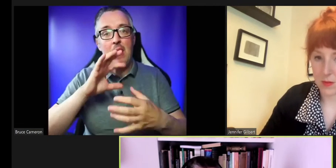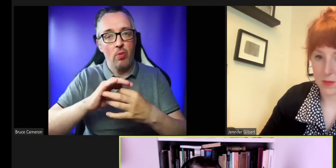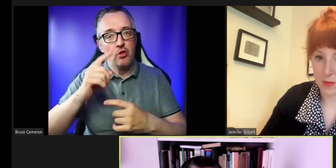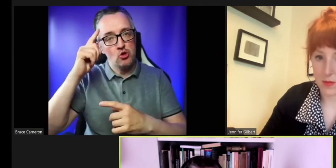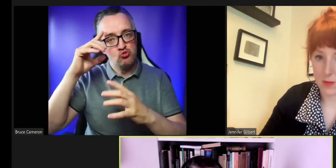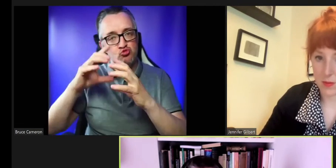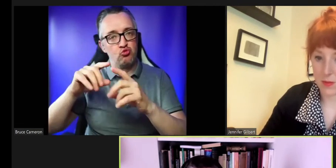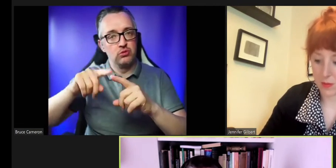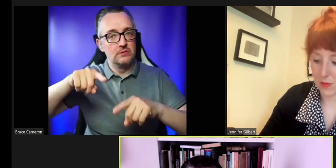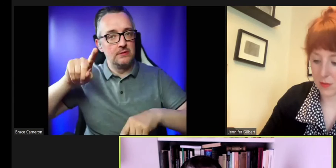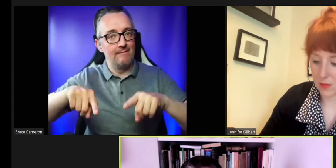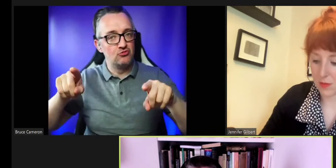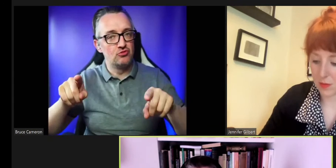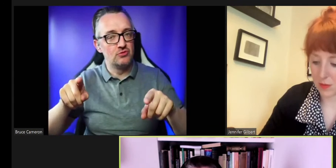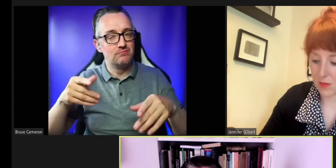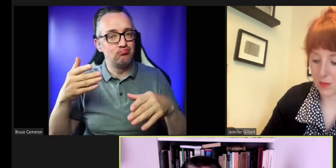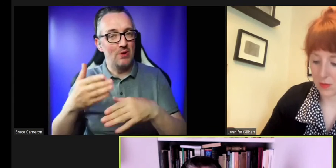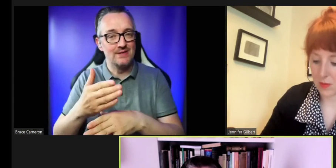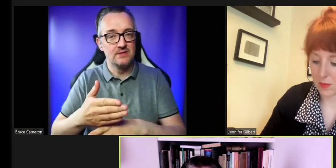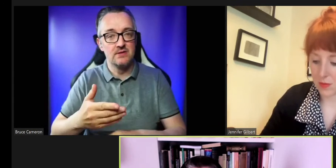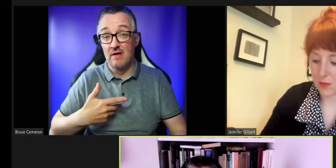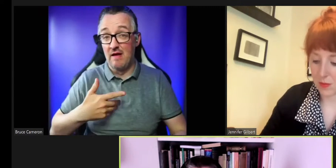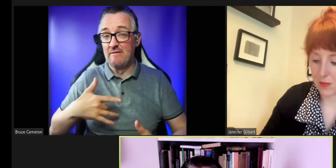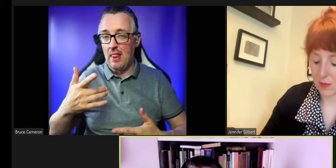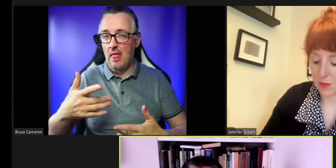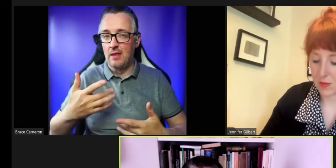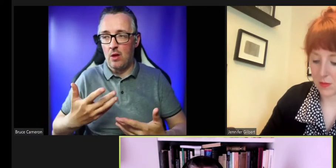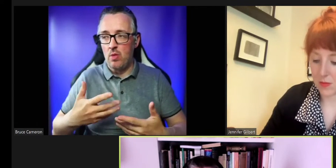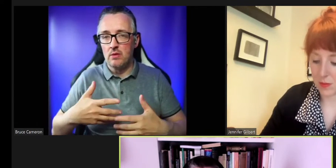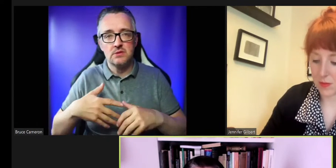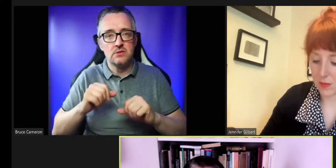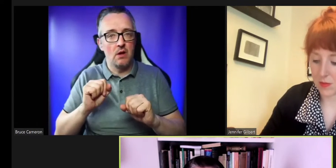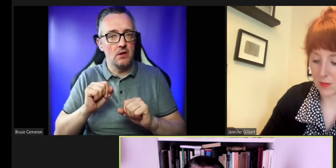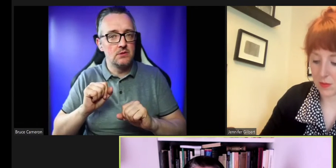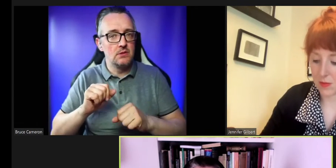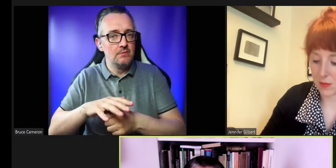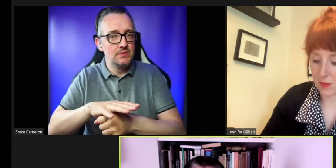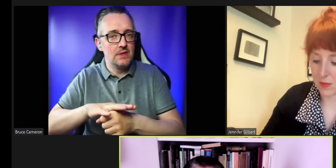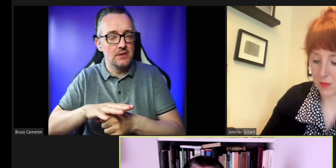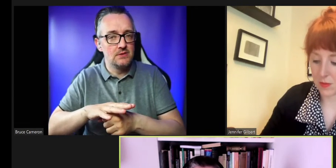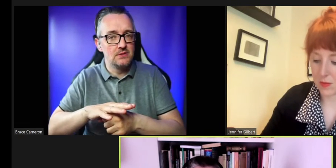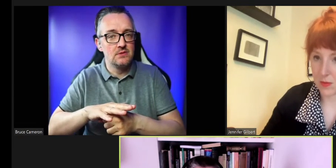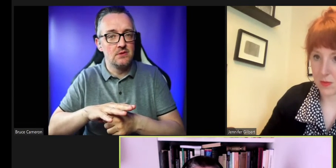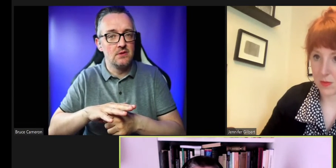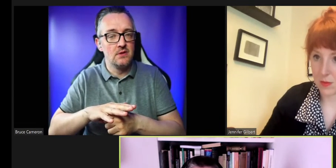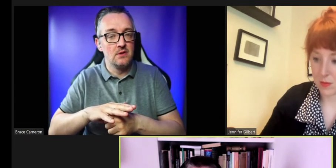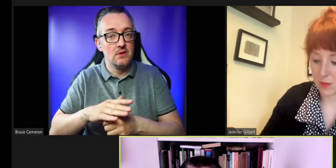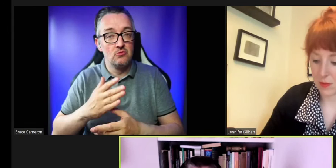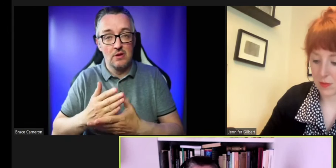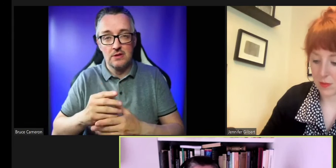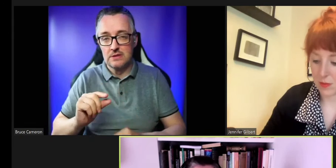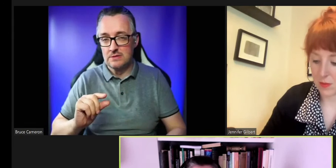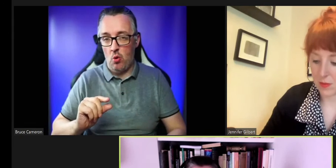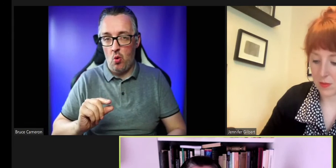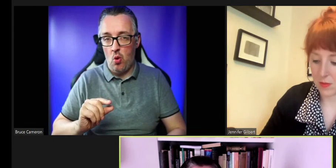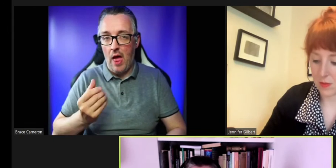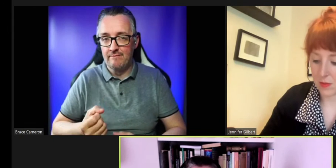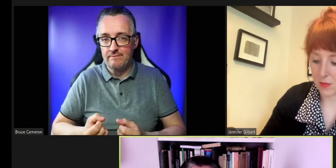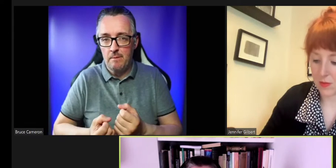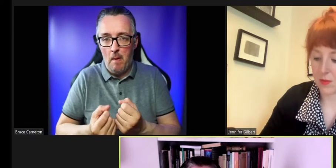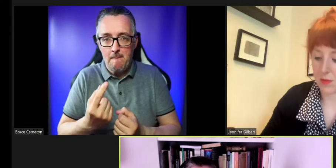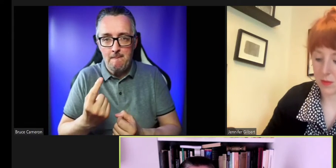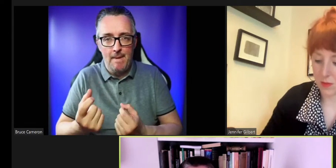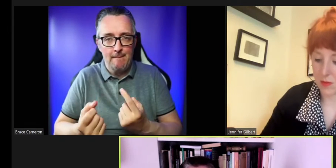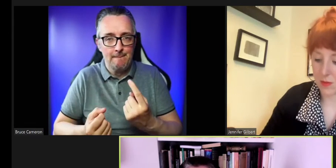feel this is something that's in its infancy in terms of the sector, that's something that's really bubbling up through the